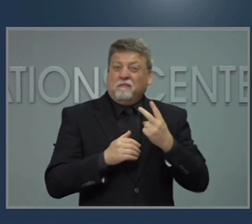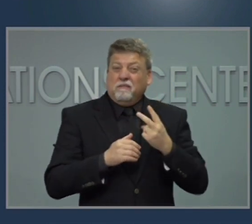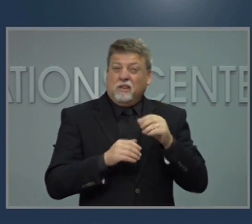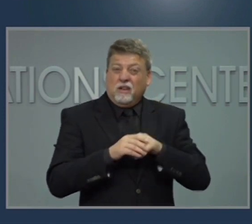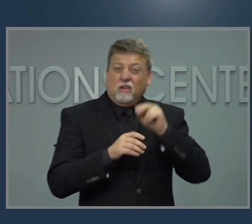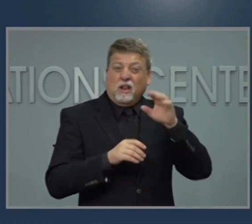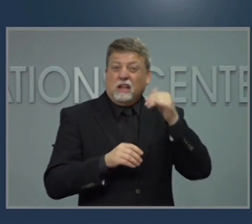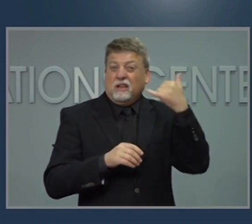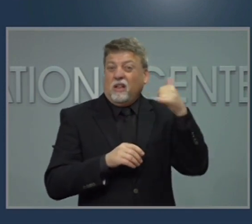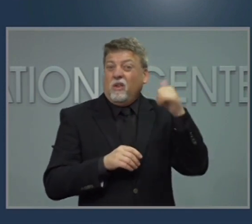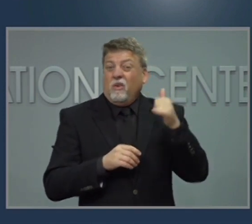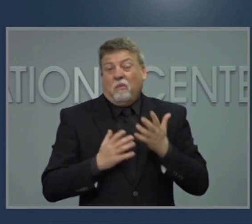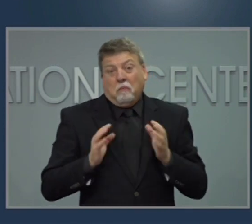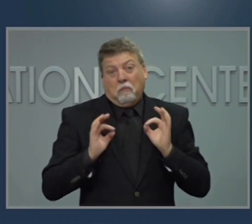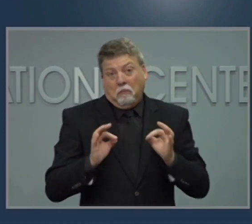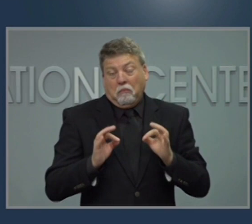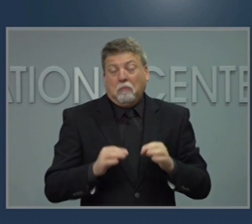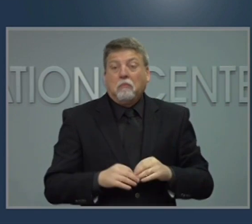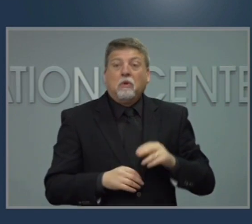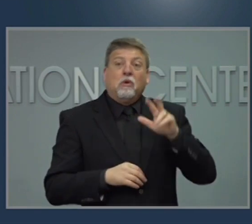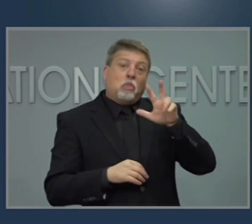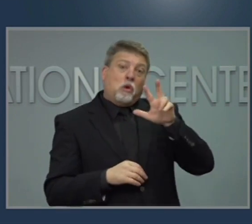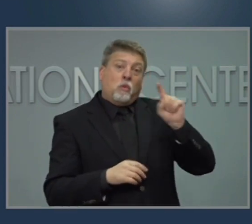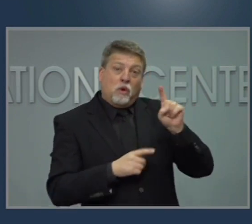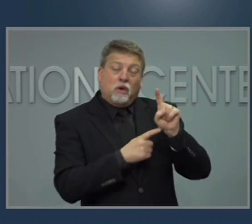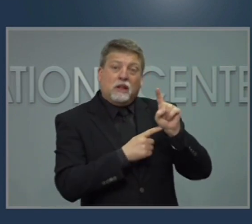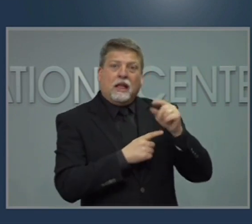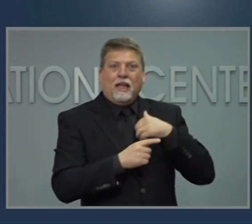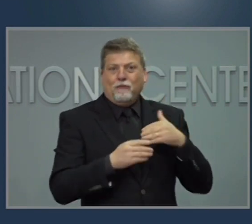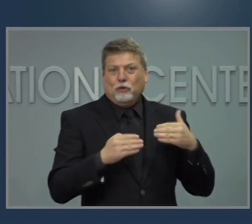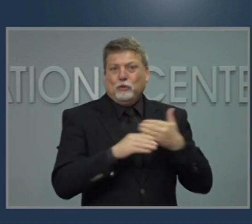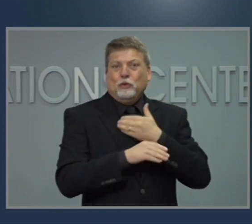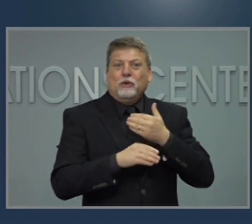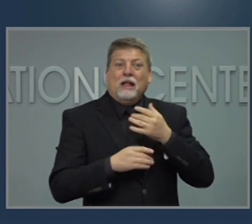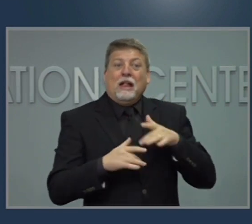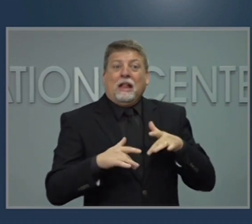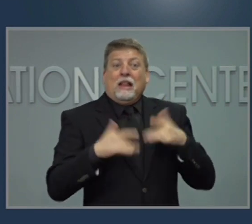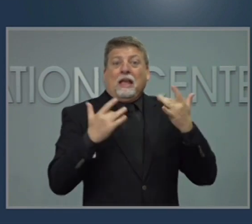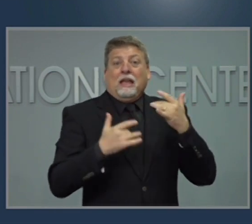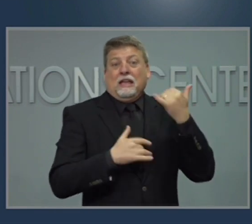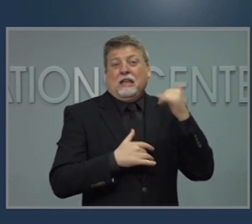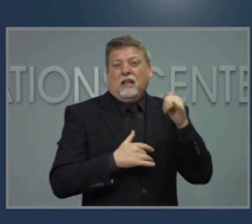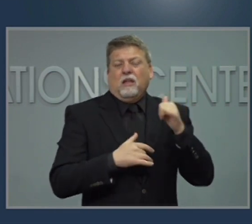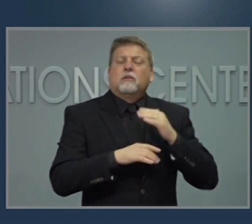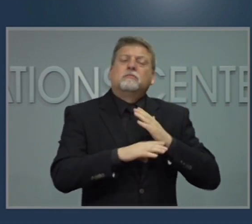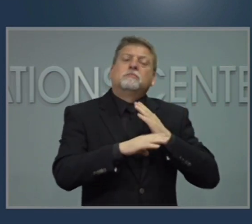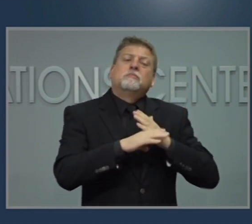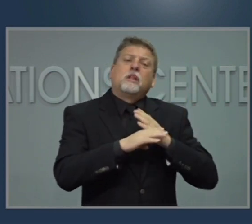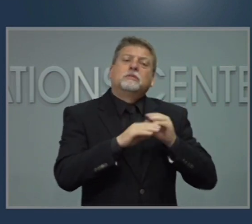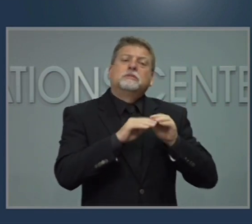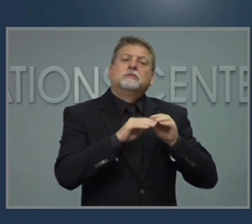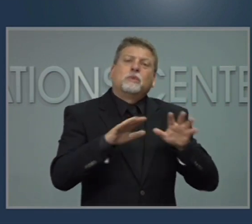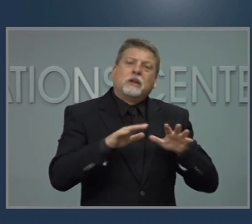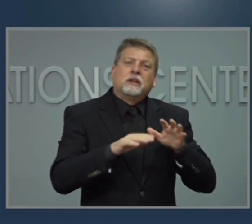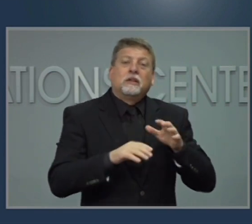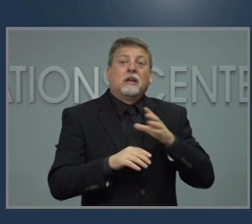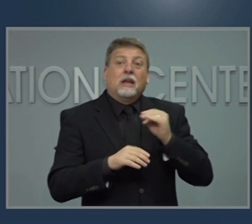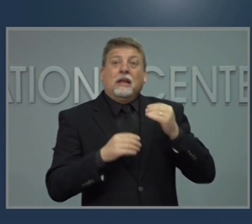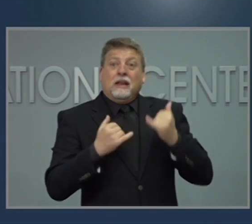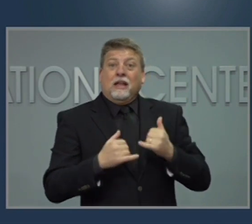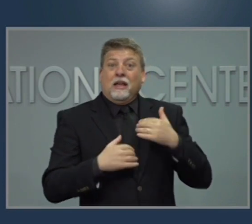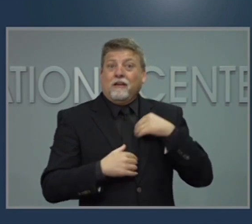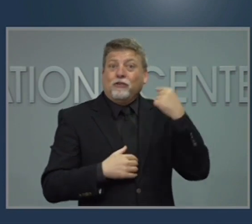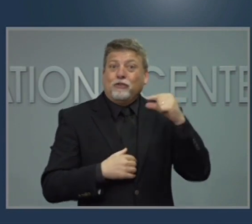yellow. 31 counties now fall in this new light yellow category, or moderate spread, and we have a green